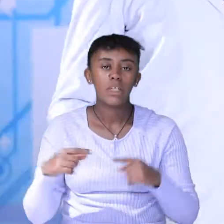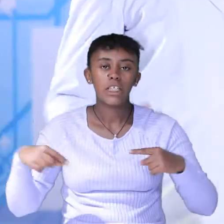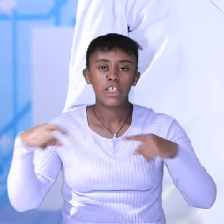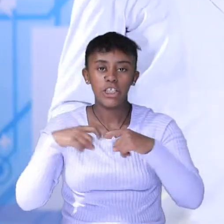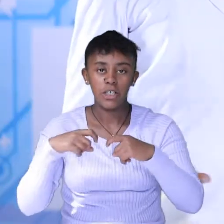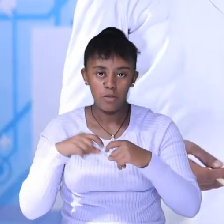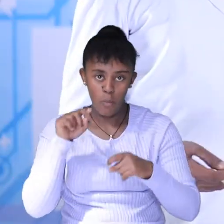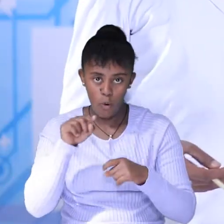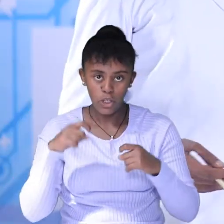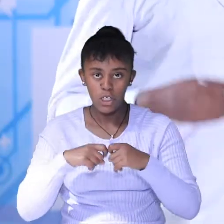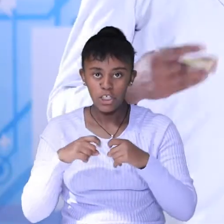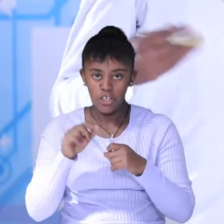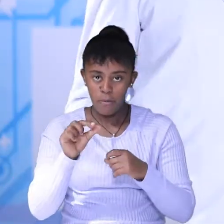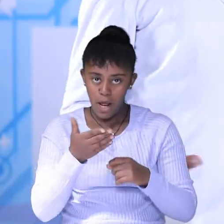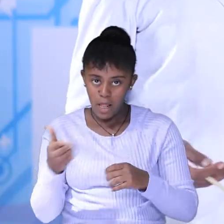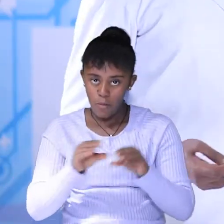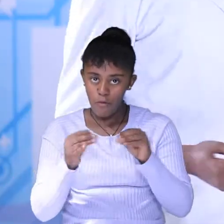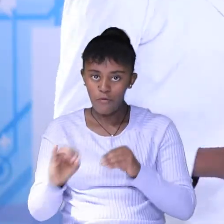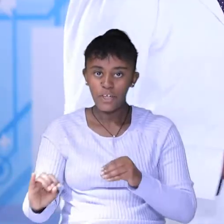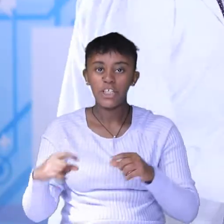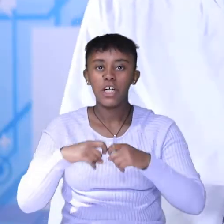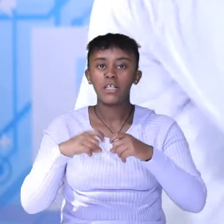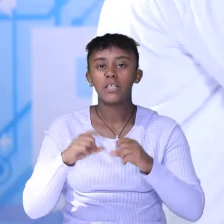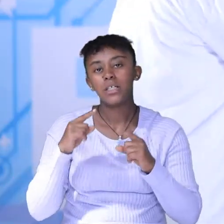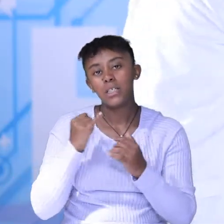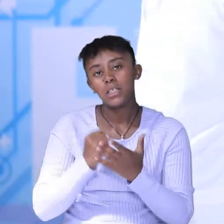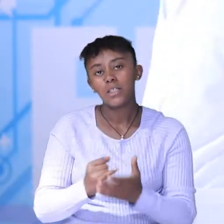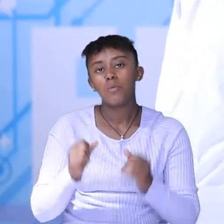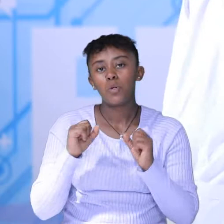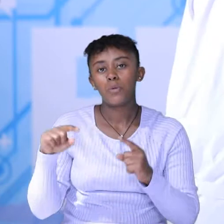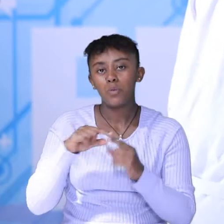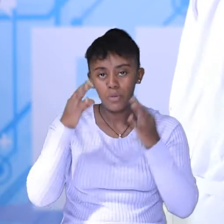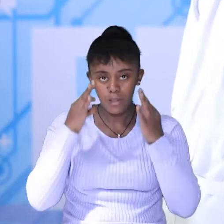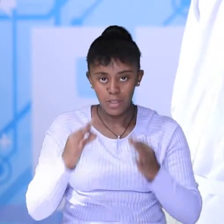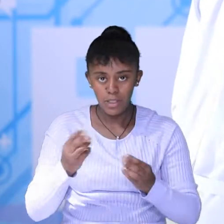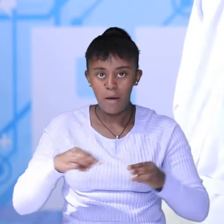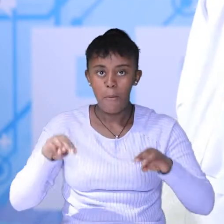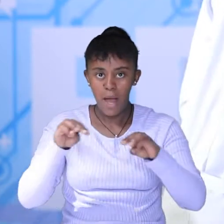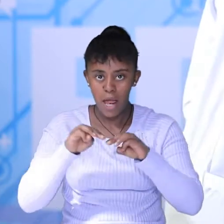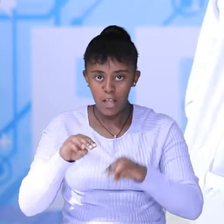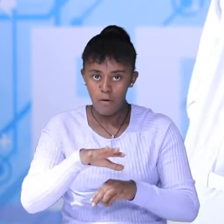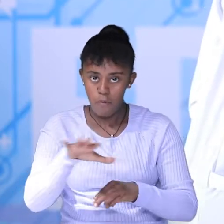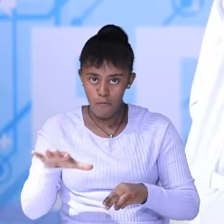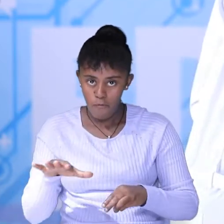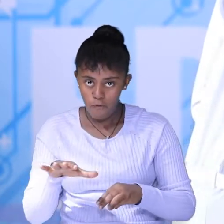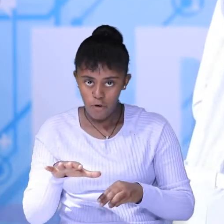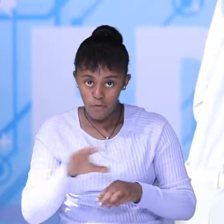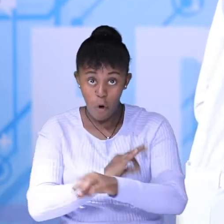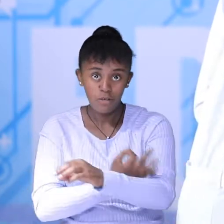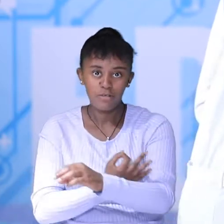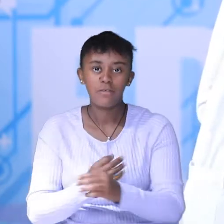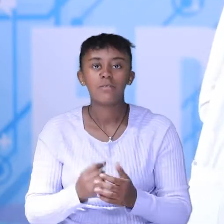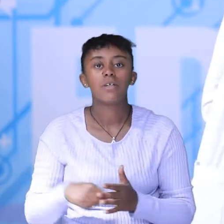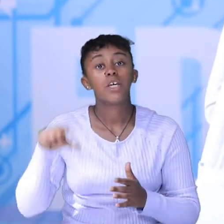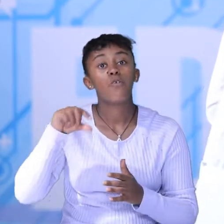Previously, point charged particle, moving charged particle, is possible to determine the magnetic force as